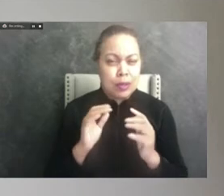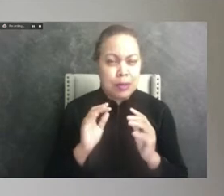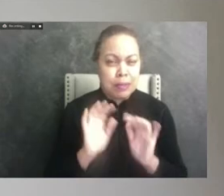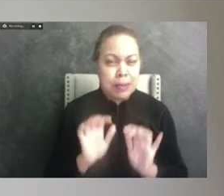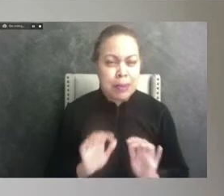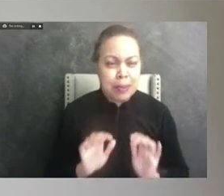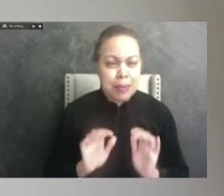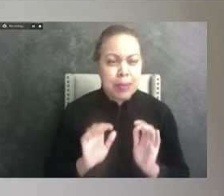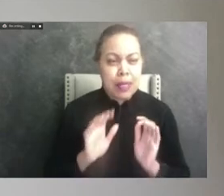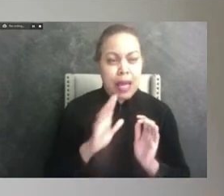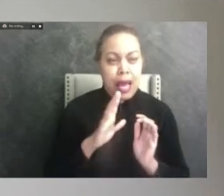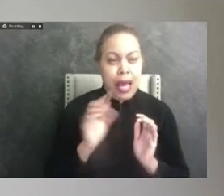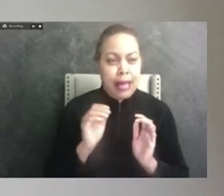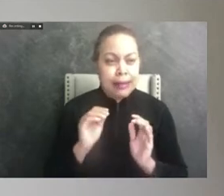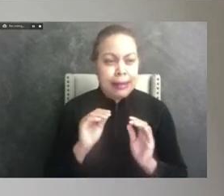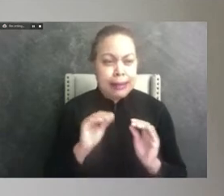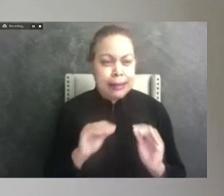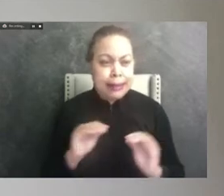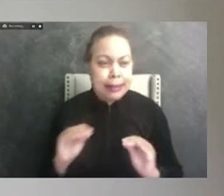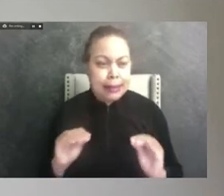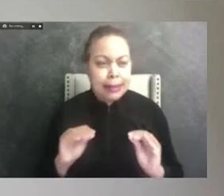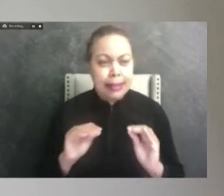with seeds.